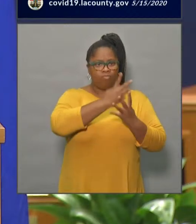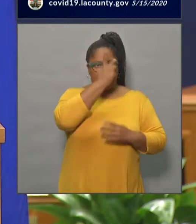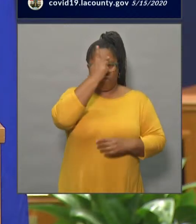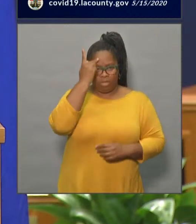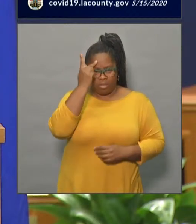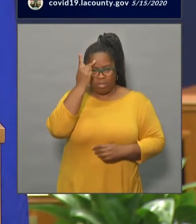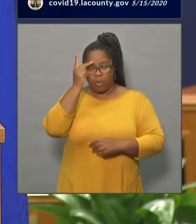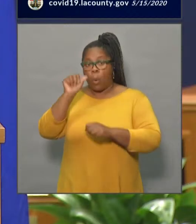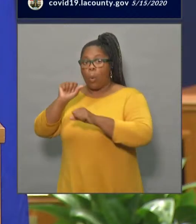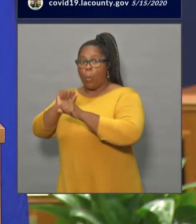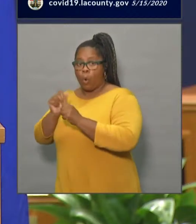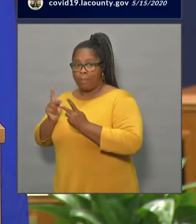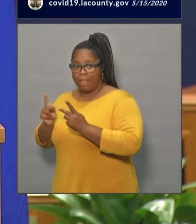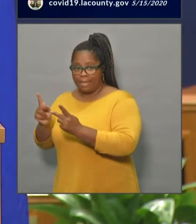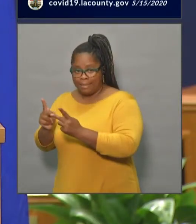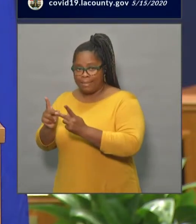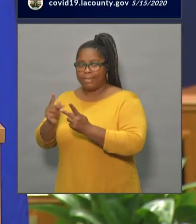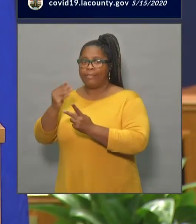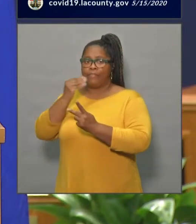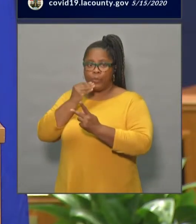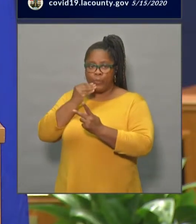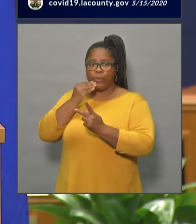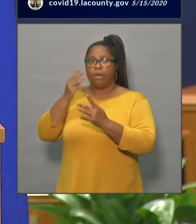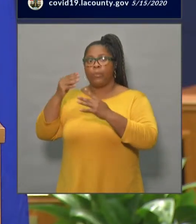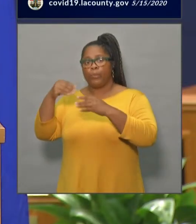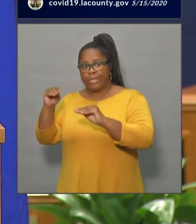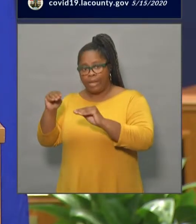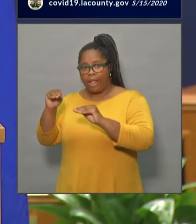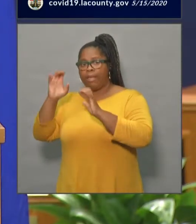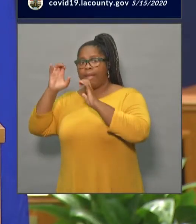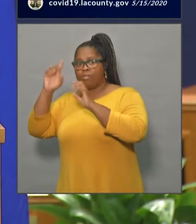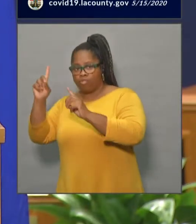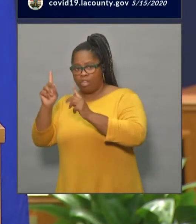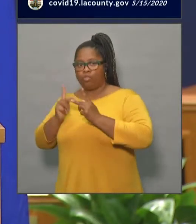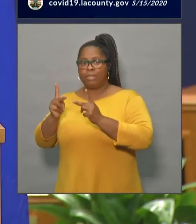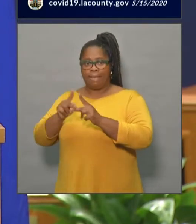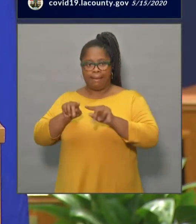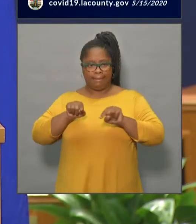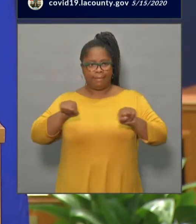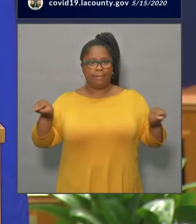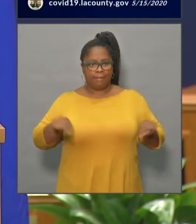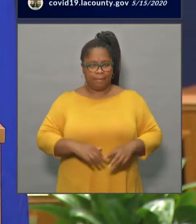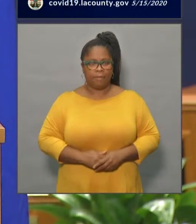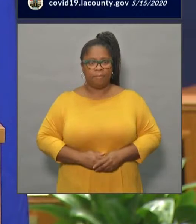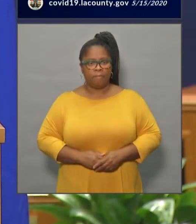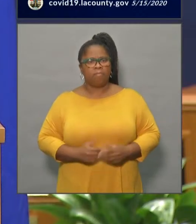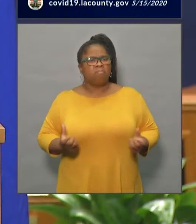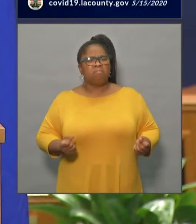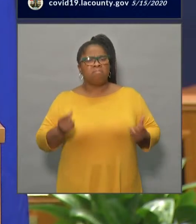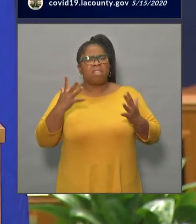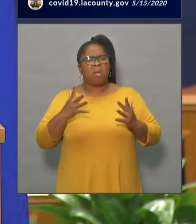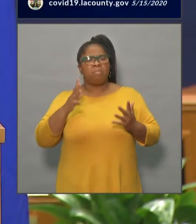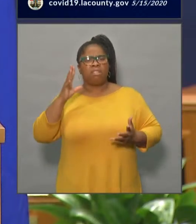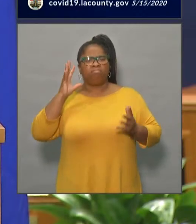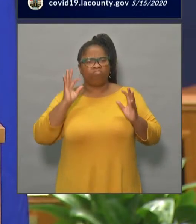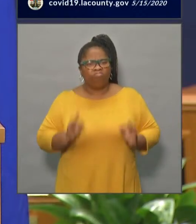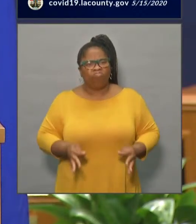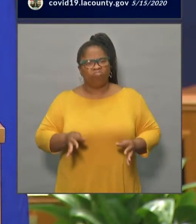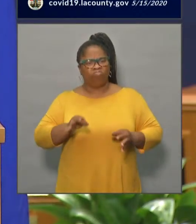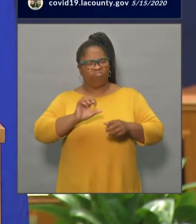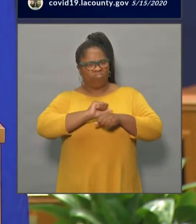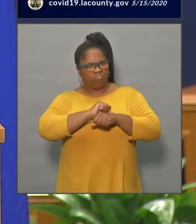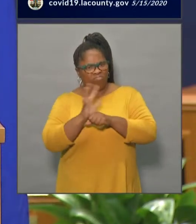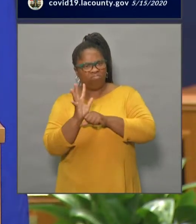facilities, workplaces, food and retail, and educational settings. The total number of confirmed cases in